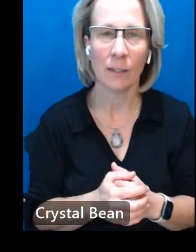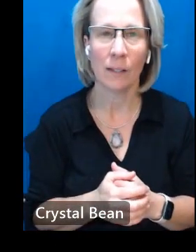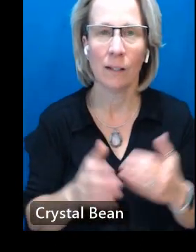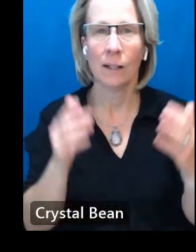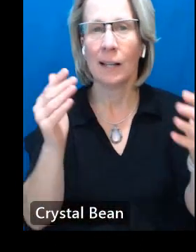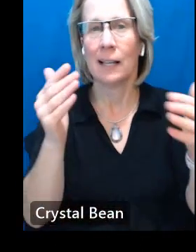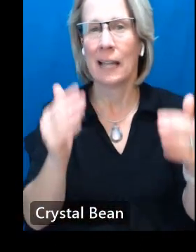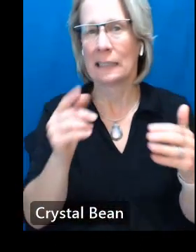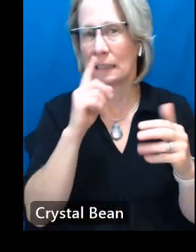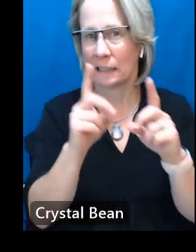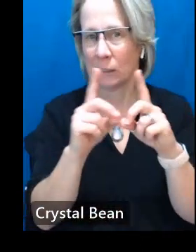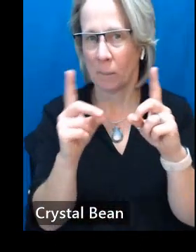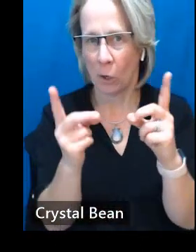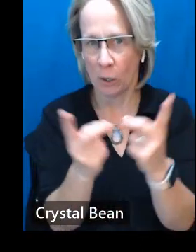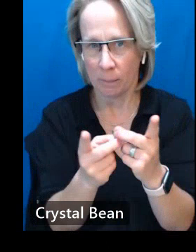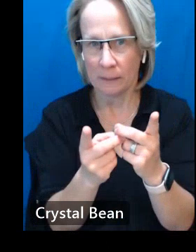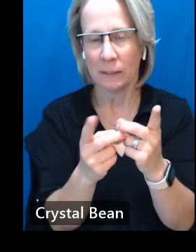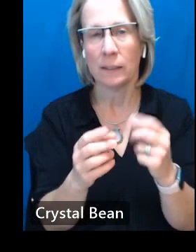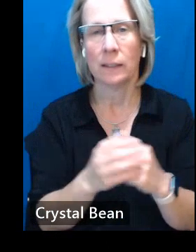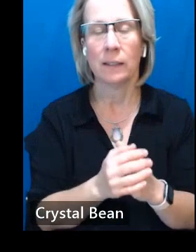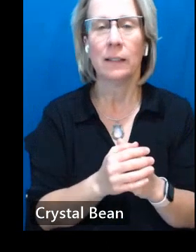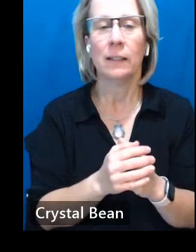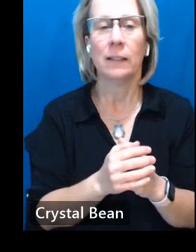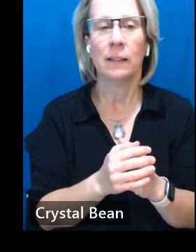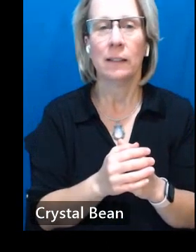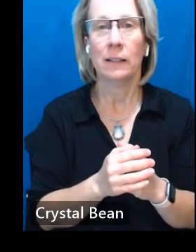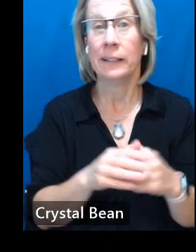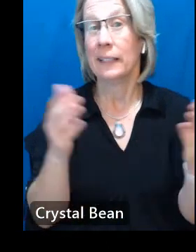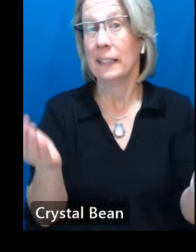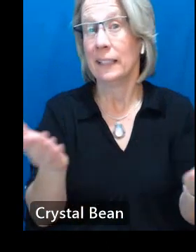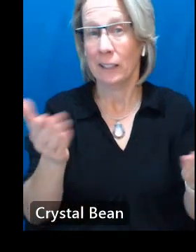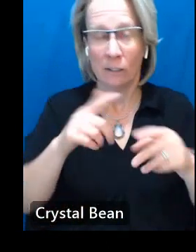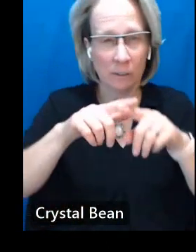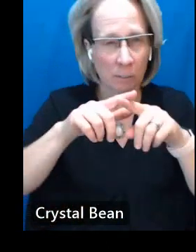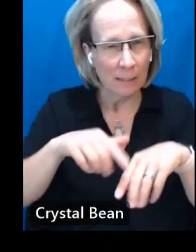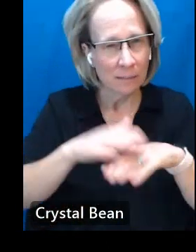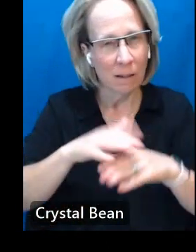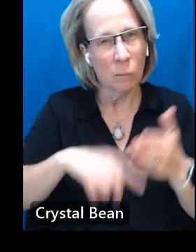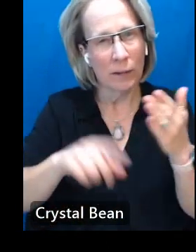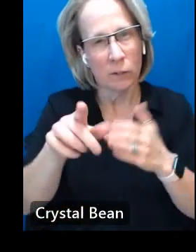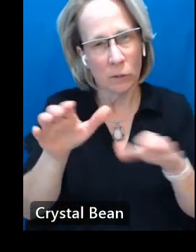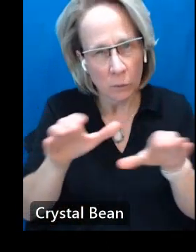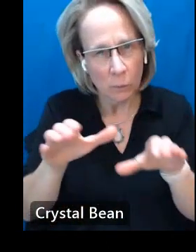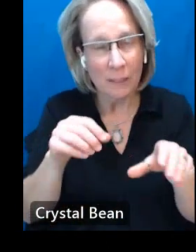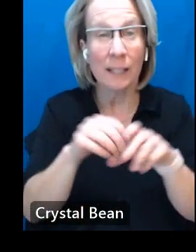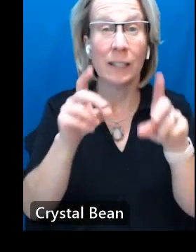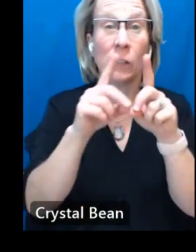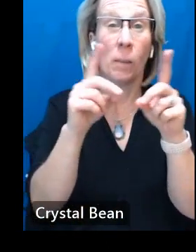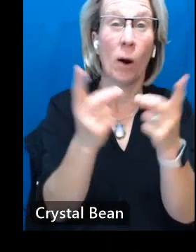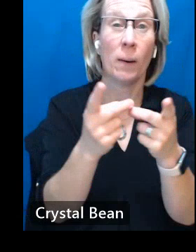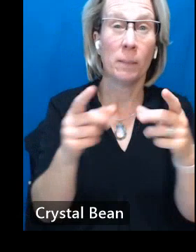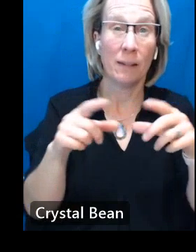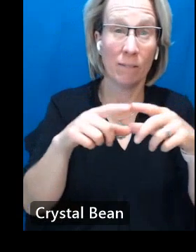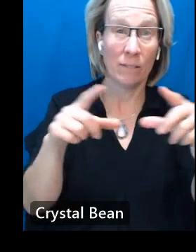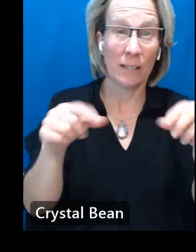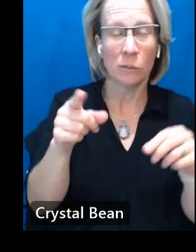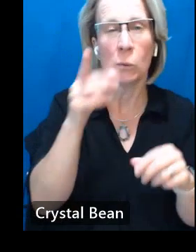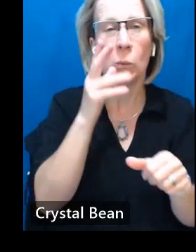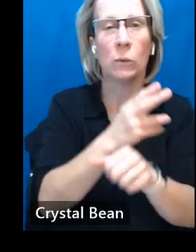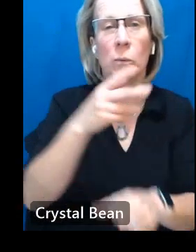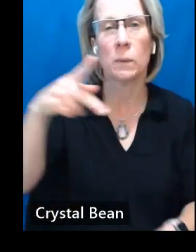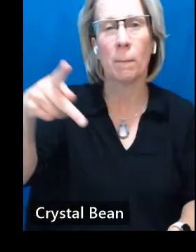department. So here it's going to, again, depend on what you're doing. So in the department field, you're going to use your P code